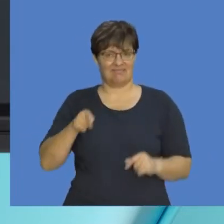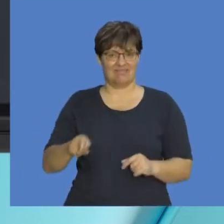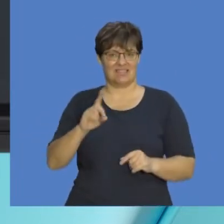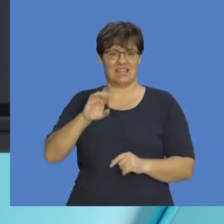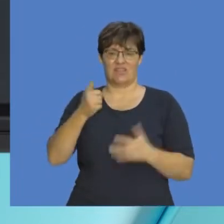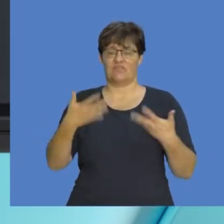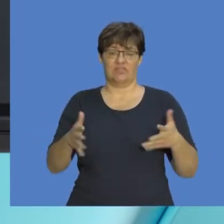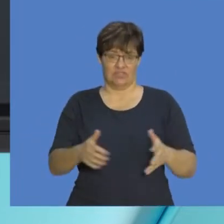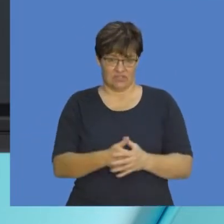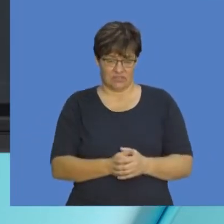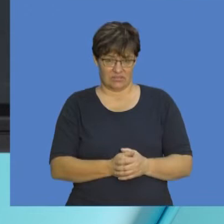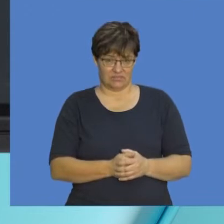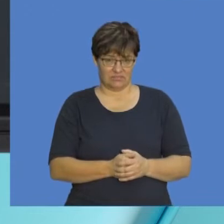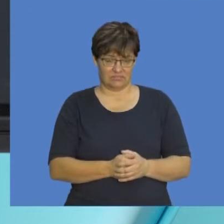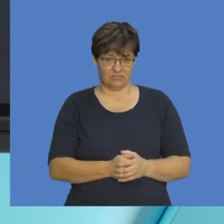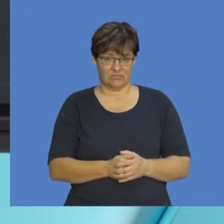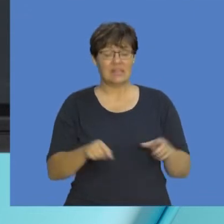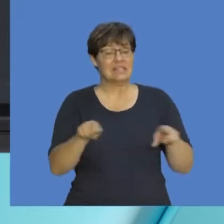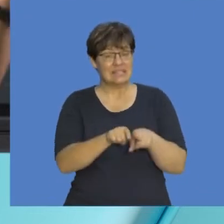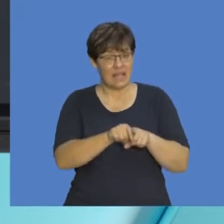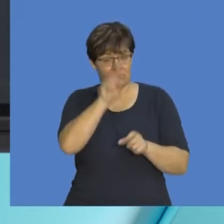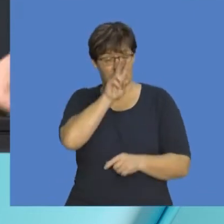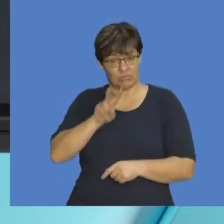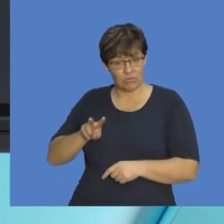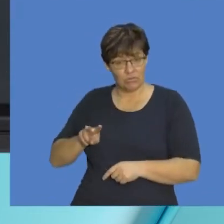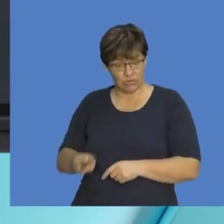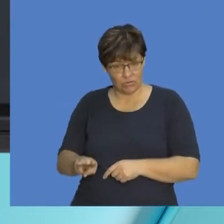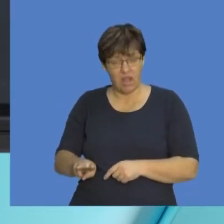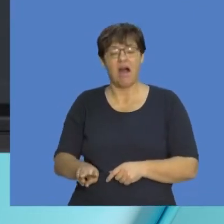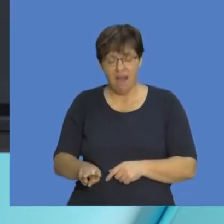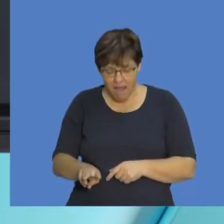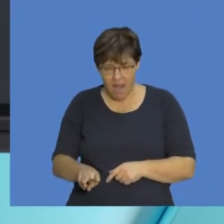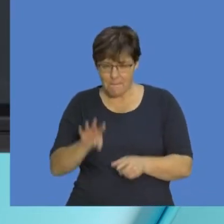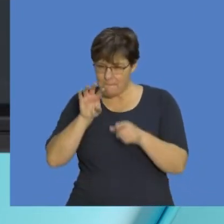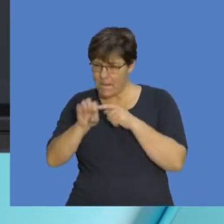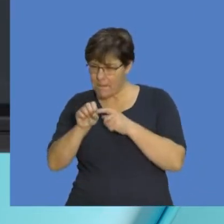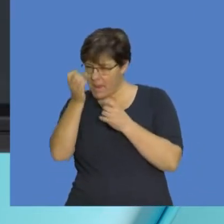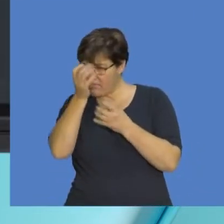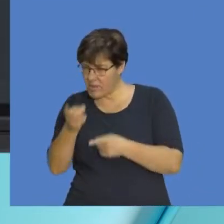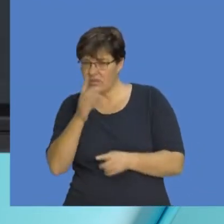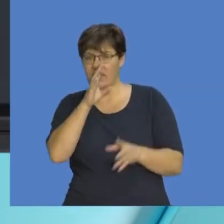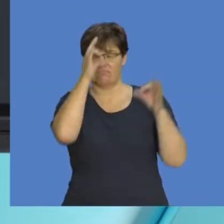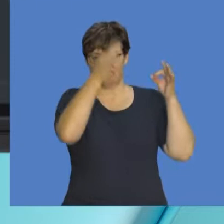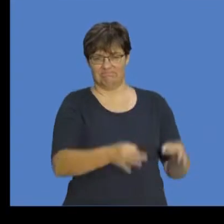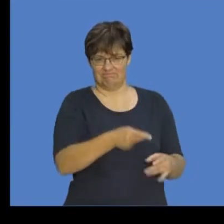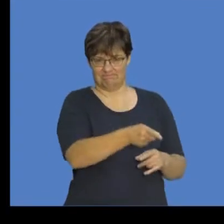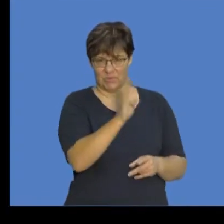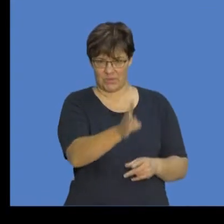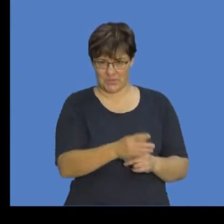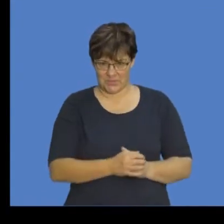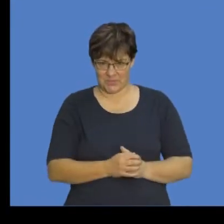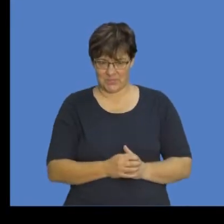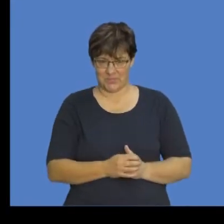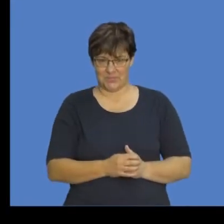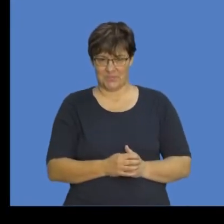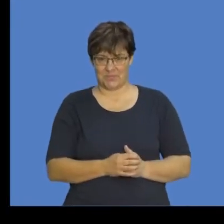okay? So that's what we're going to do. We're going to look at data, then arrive to some conclusion. Okay.